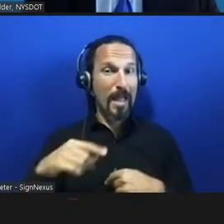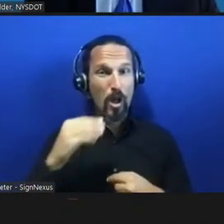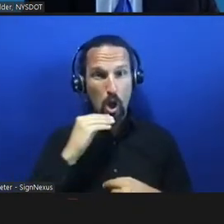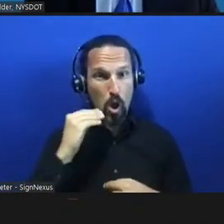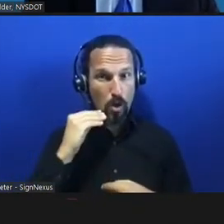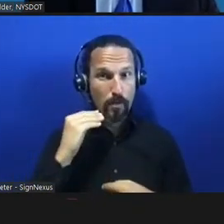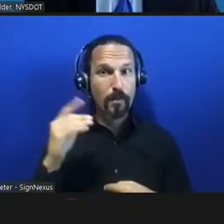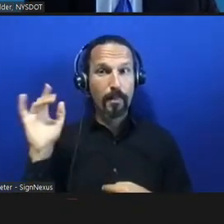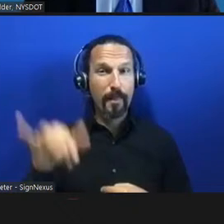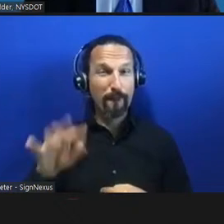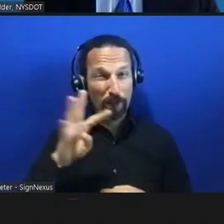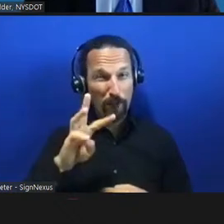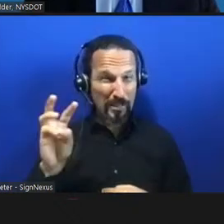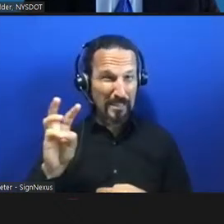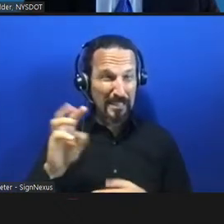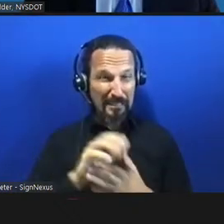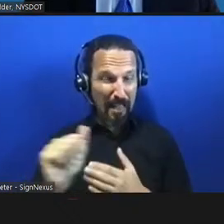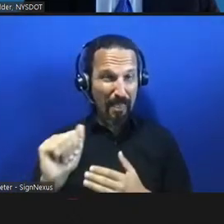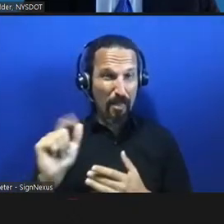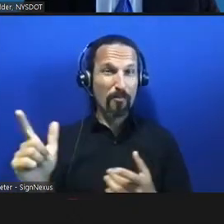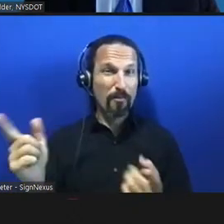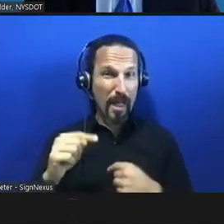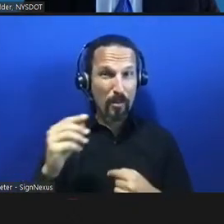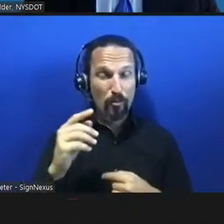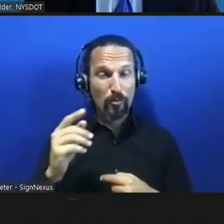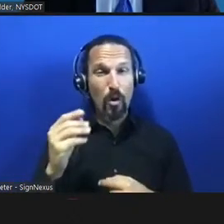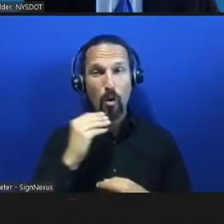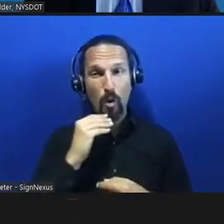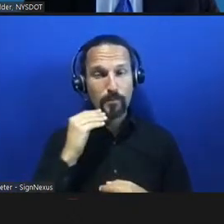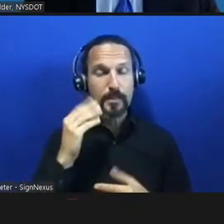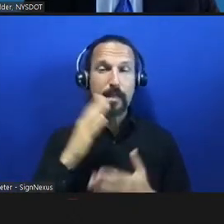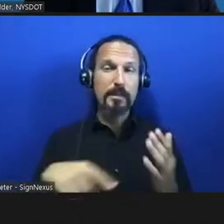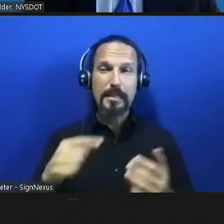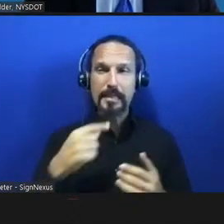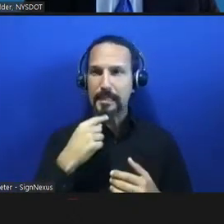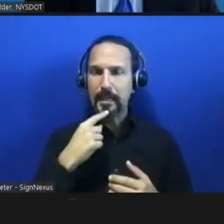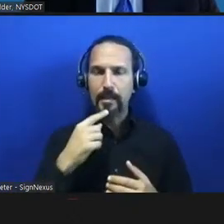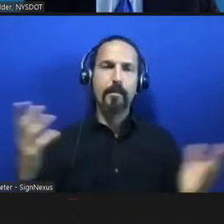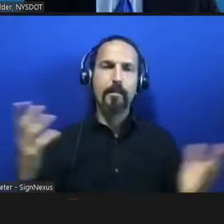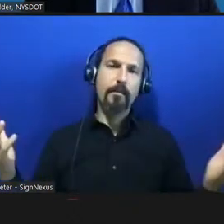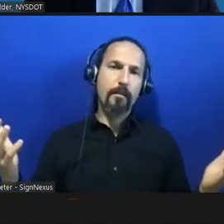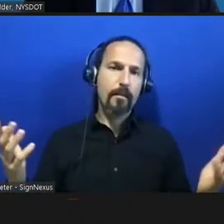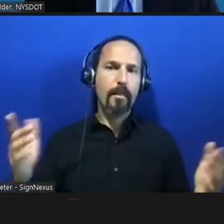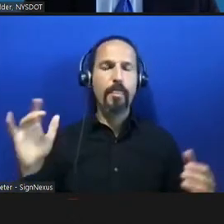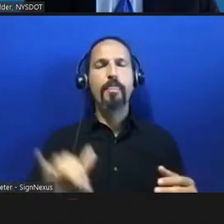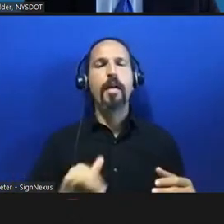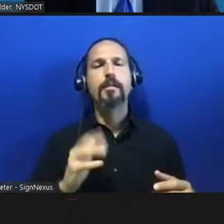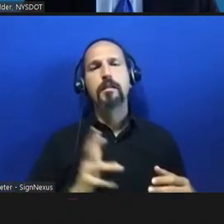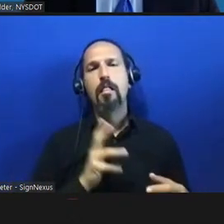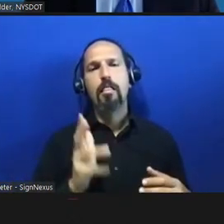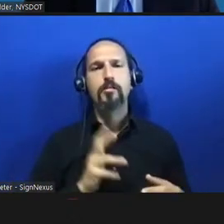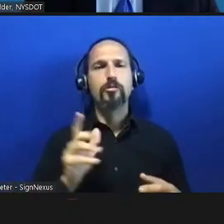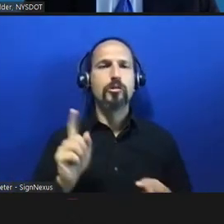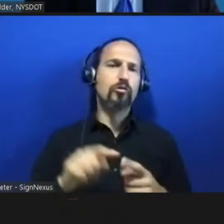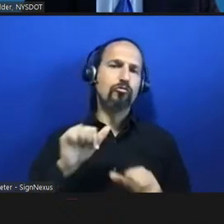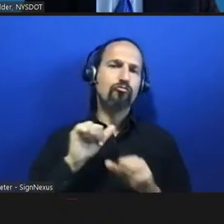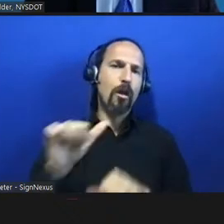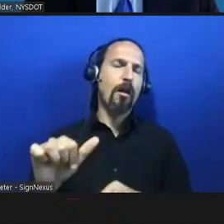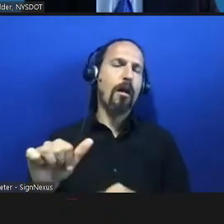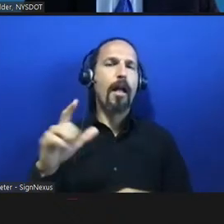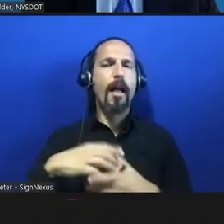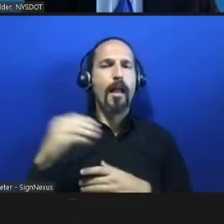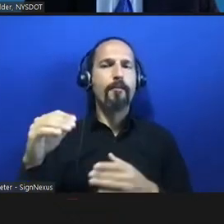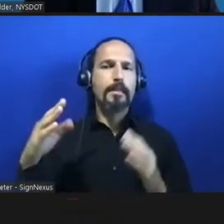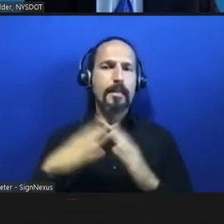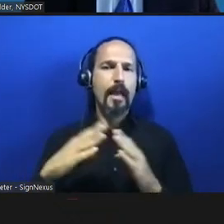46 dollars to leave turn home some might say it's entitled or a luxury to drive and have a studio out of